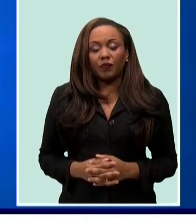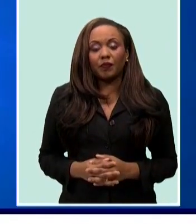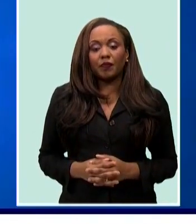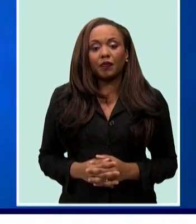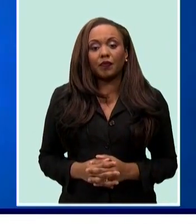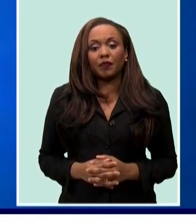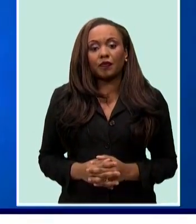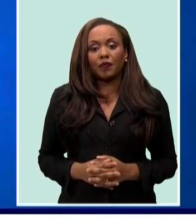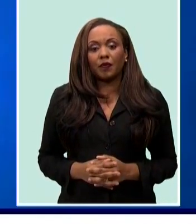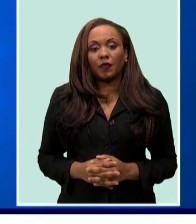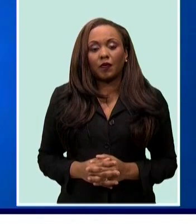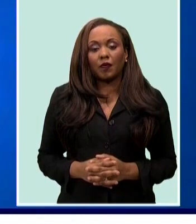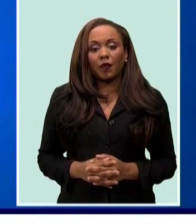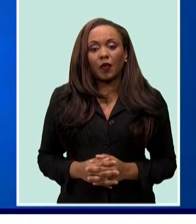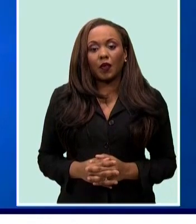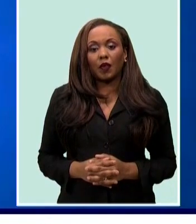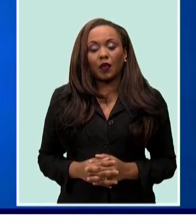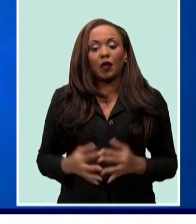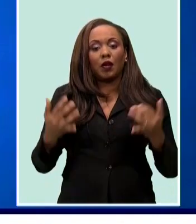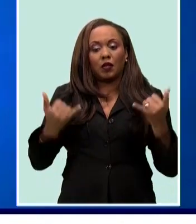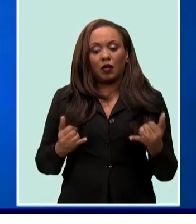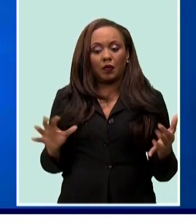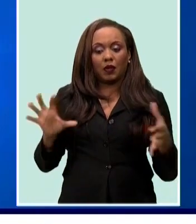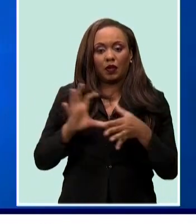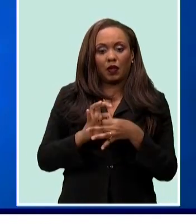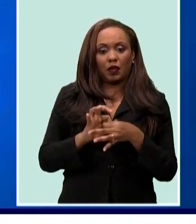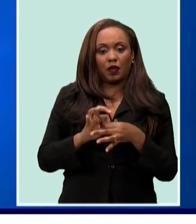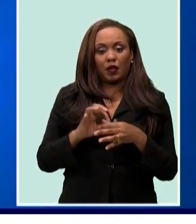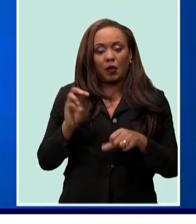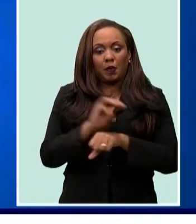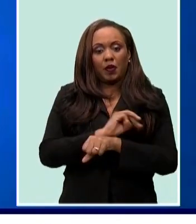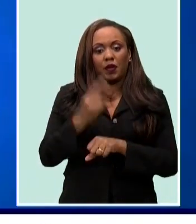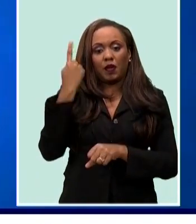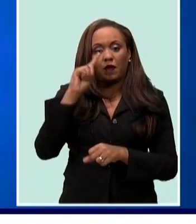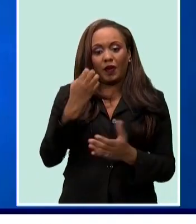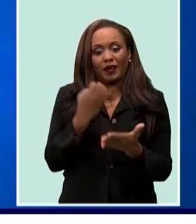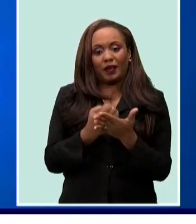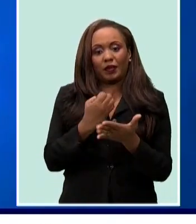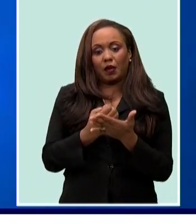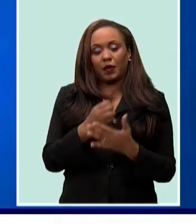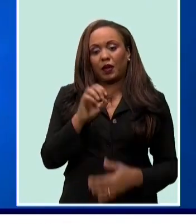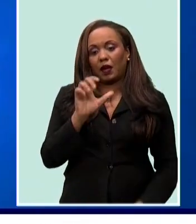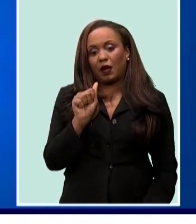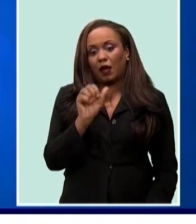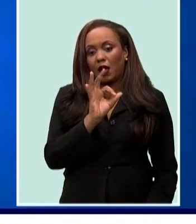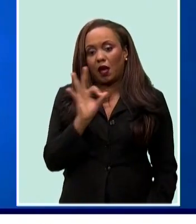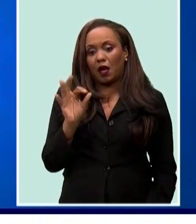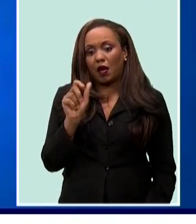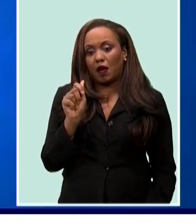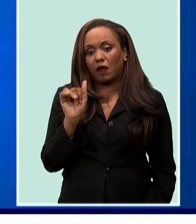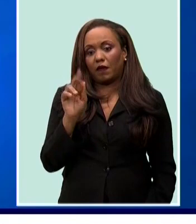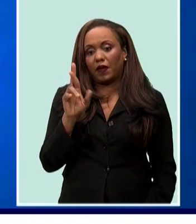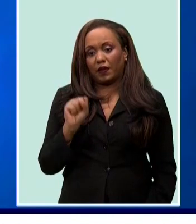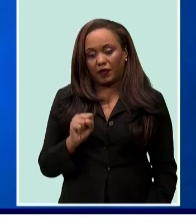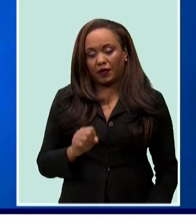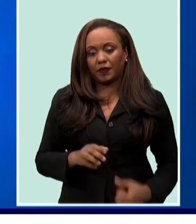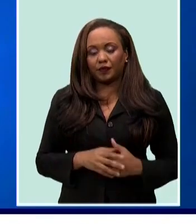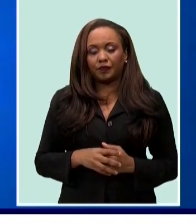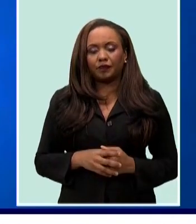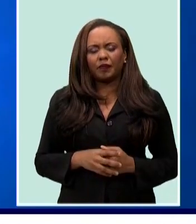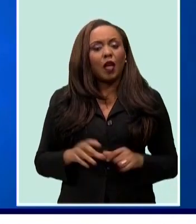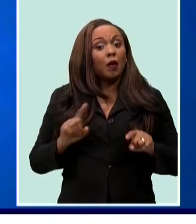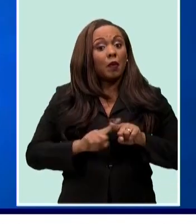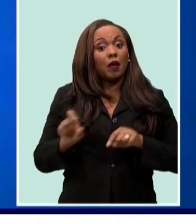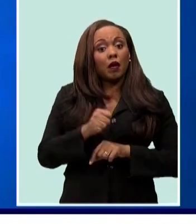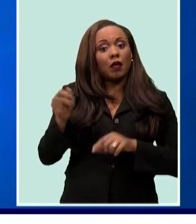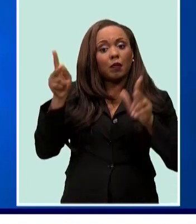now be a part of the Ministry of Economic Affairs and Investment. But Executive Director of the Council, John Pilgrim, believes the move will